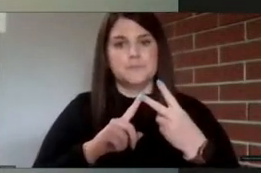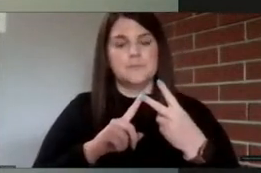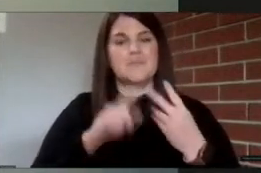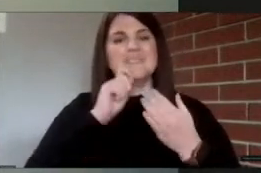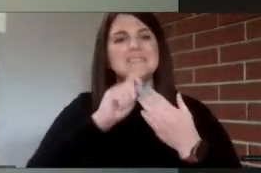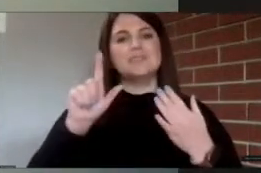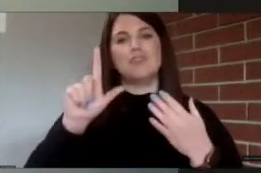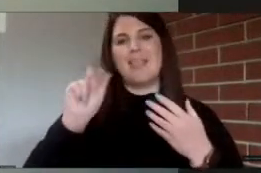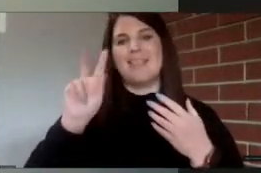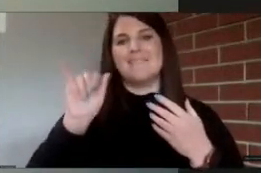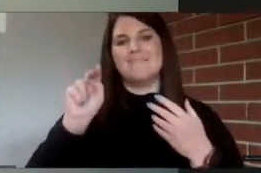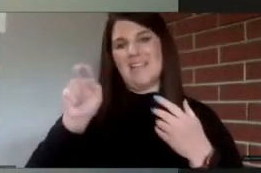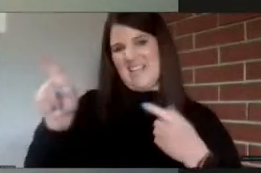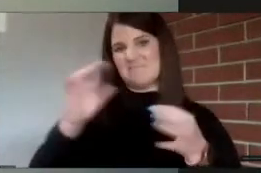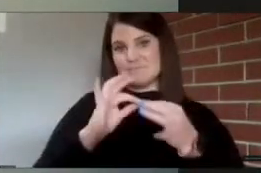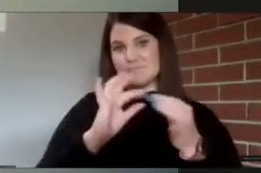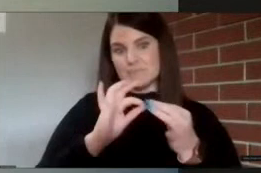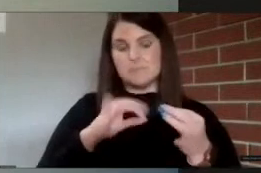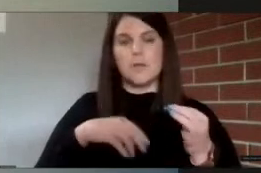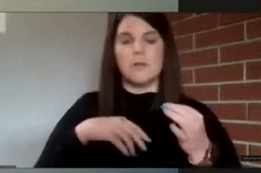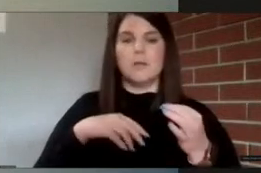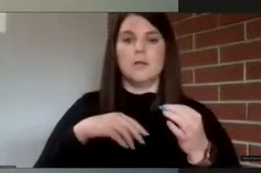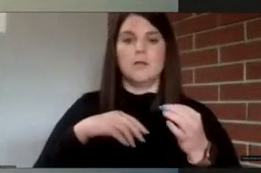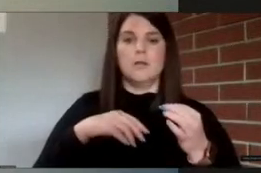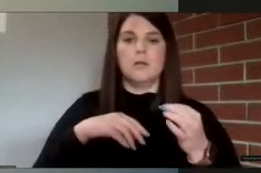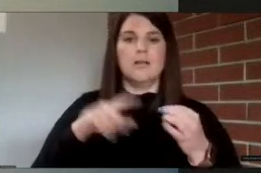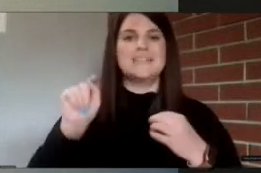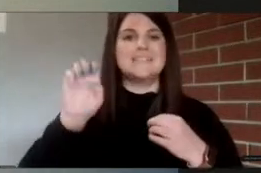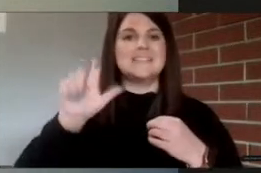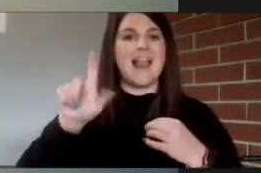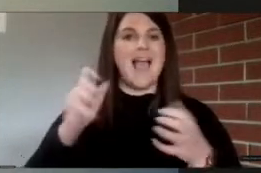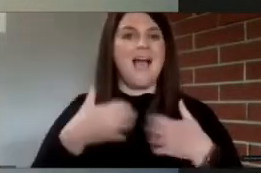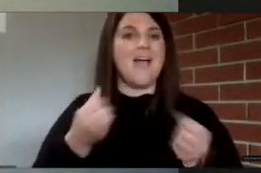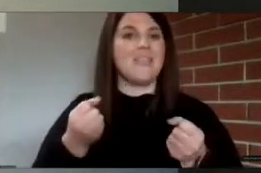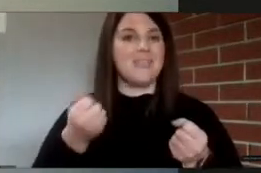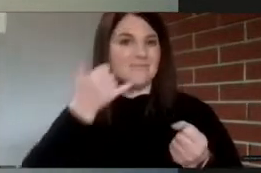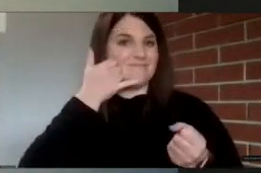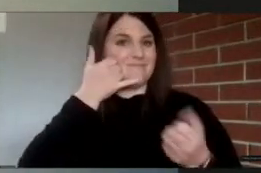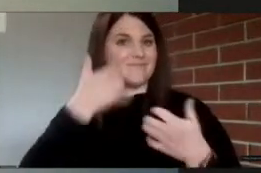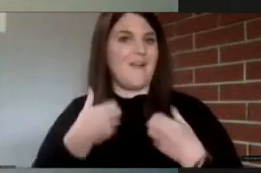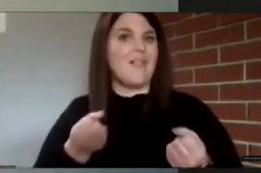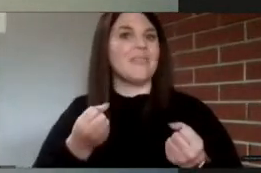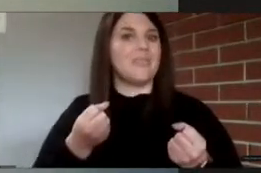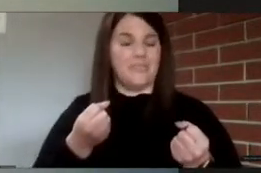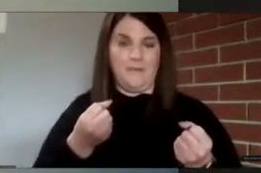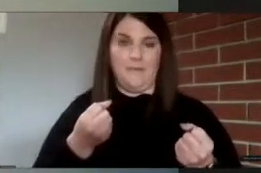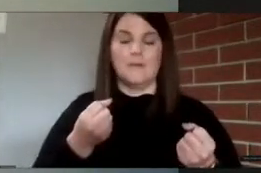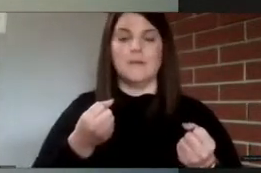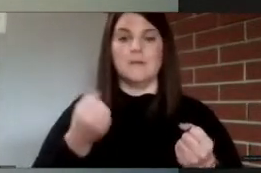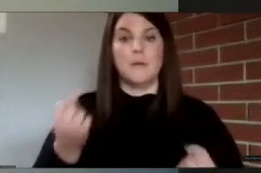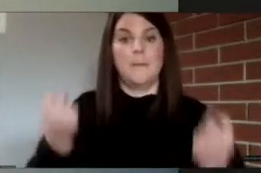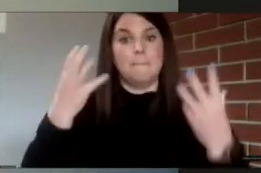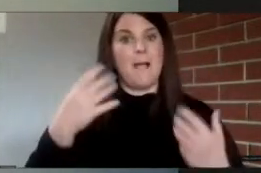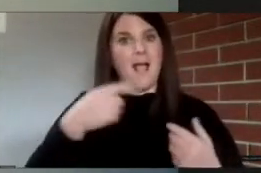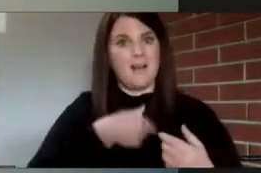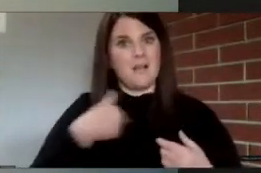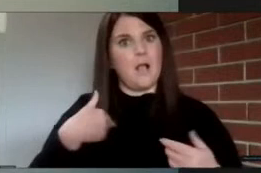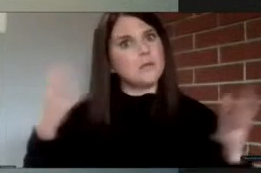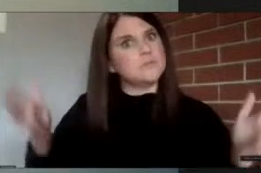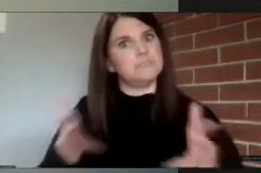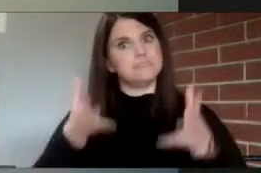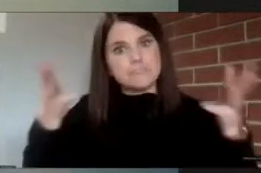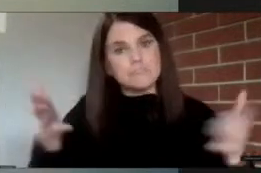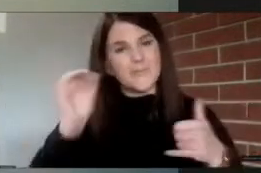Levine highlighted, which was telehealth. And telehealth has been something that many of us have been pushing for many